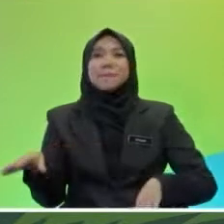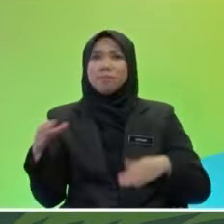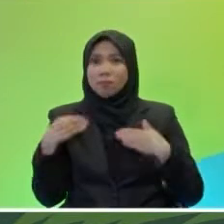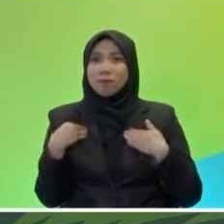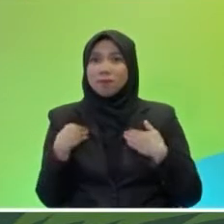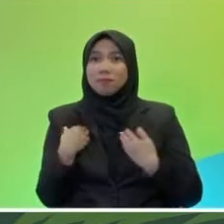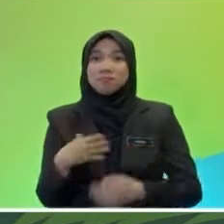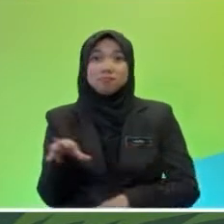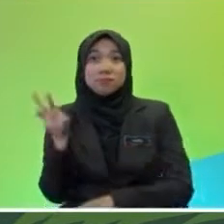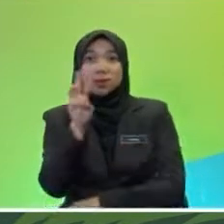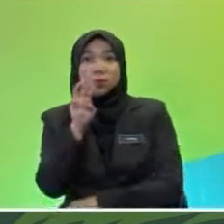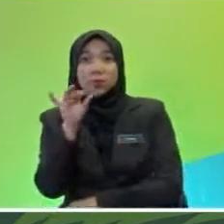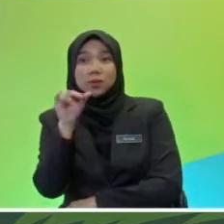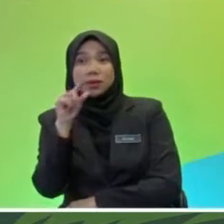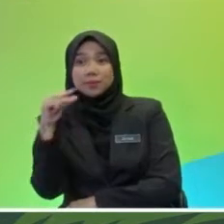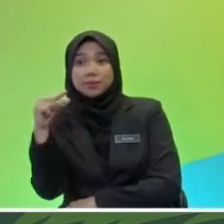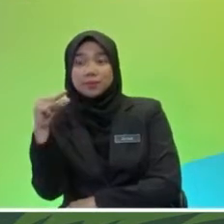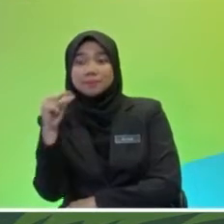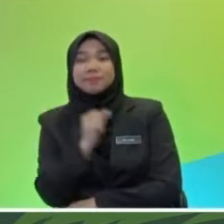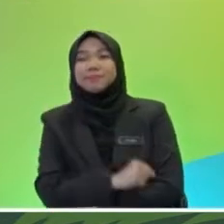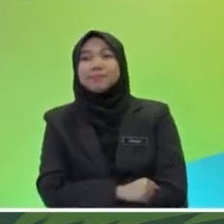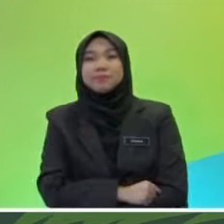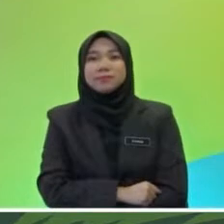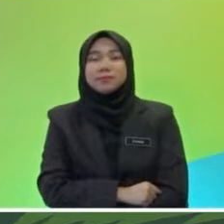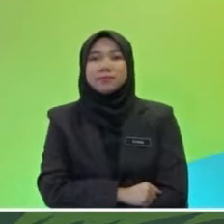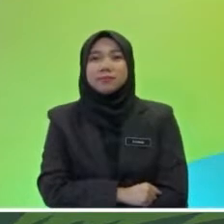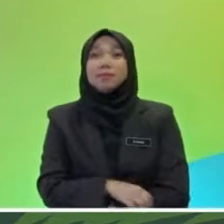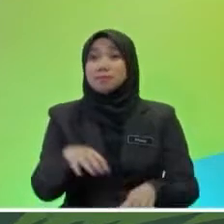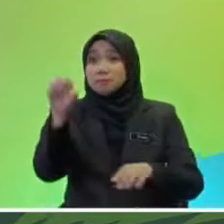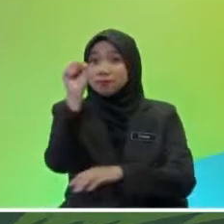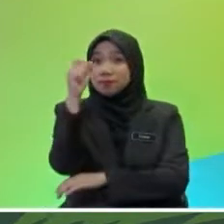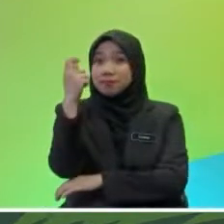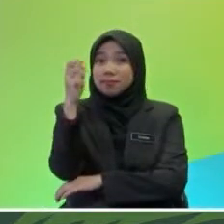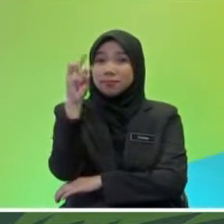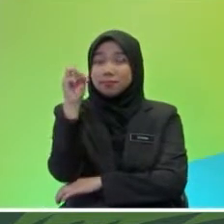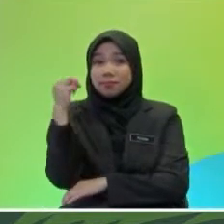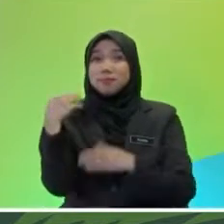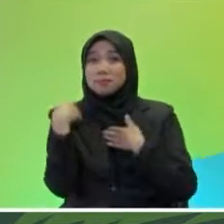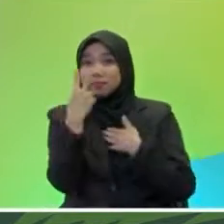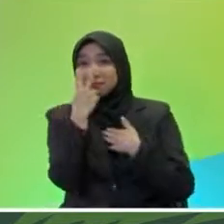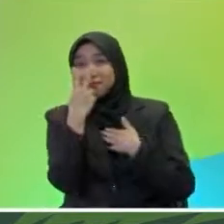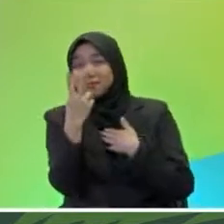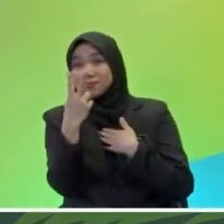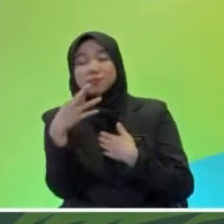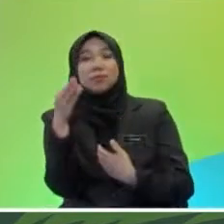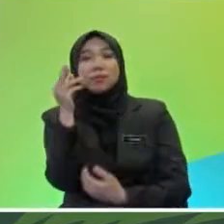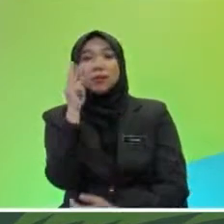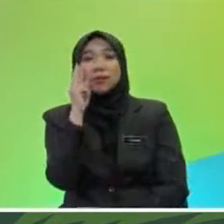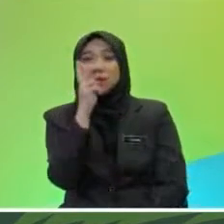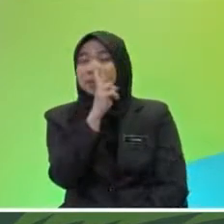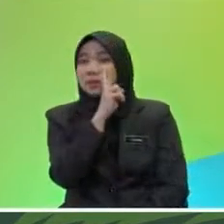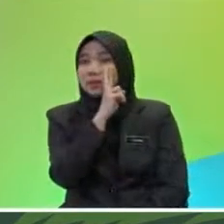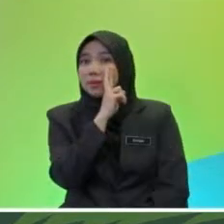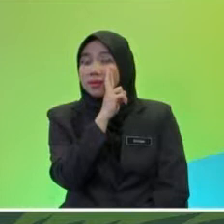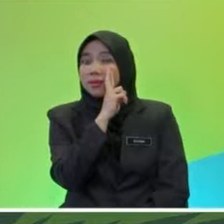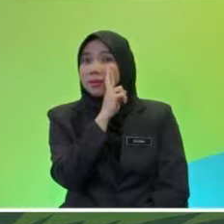veins. Okay, if you look at it, all right? Mm-hmm. And then the stem, when you look at the stems, the rose plant and the